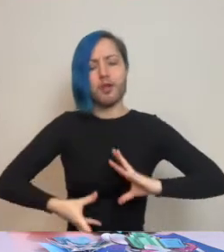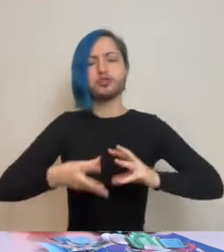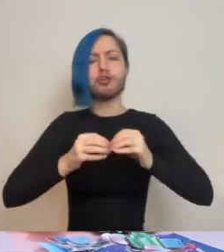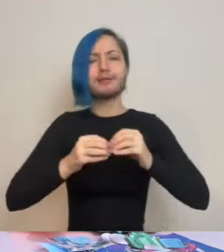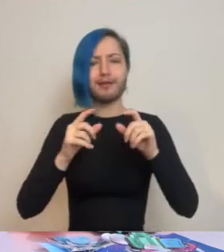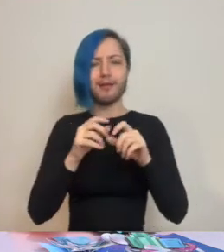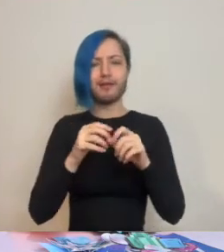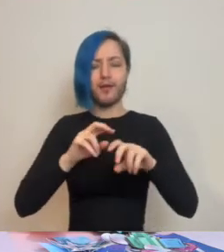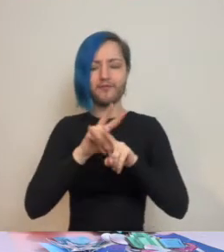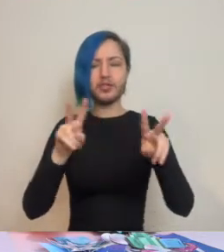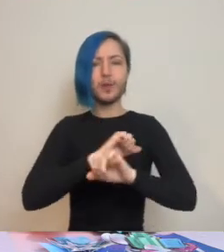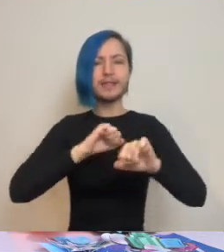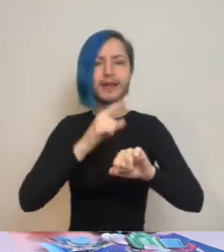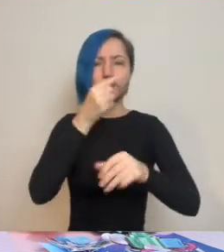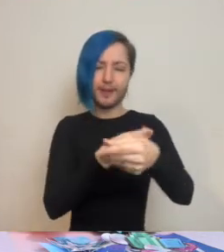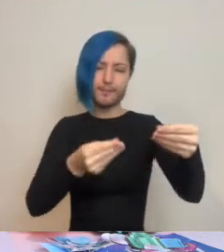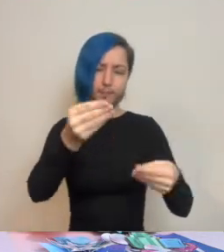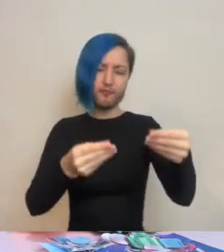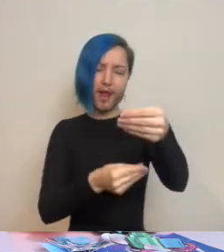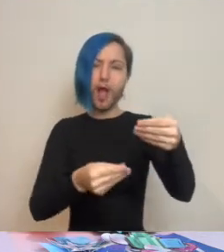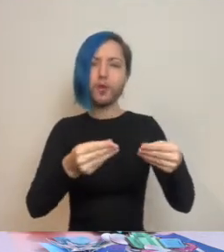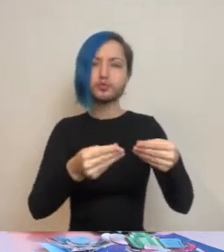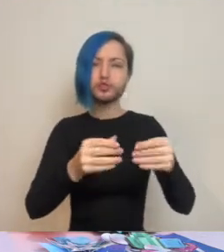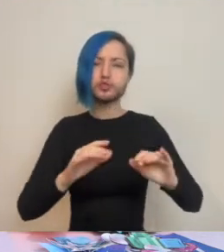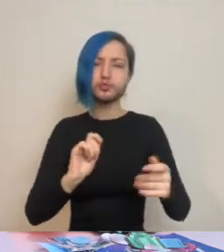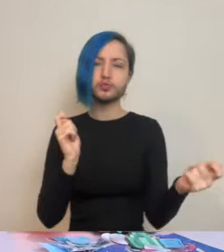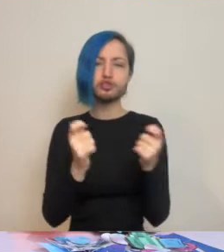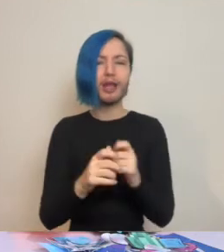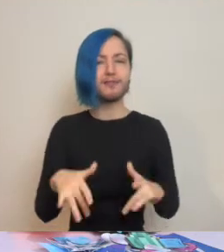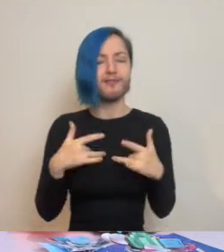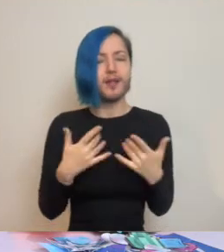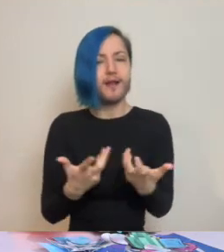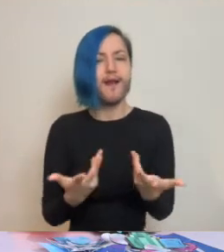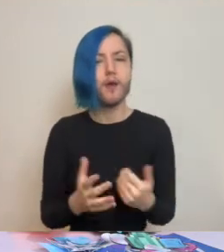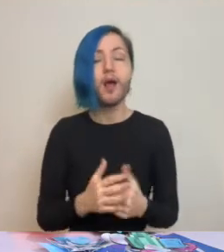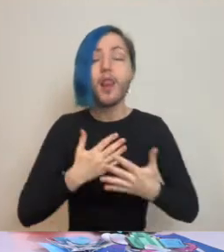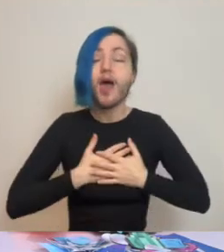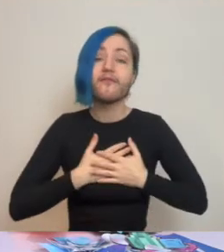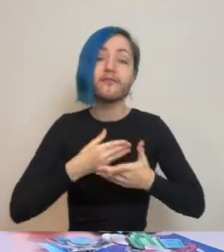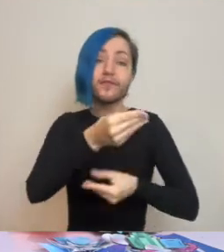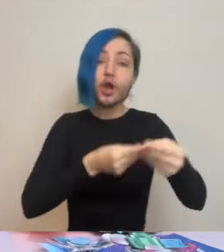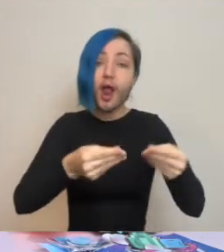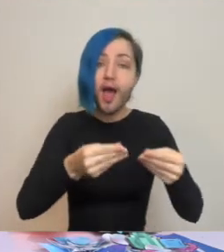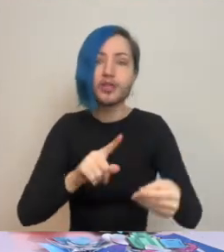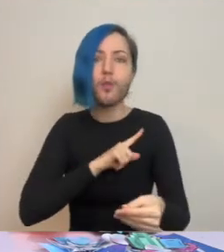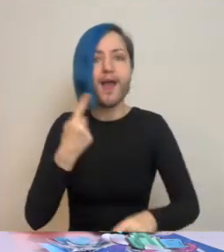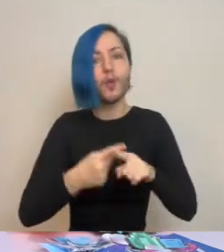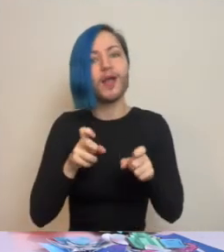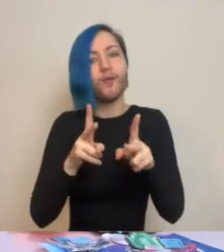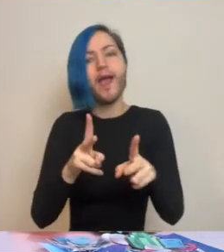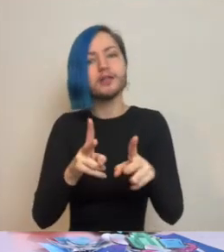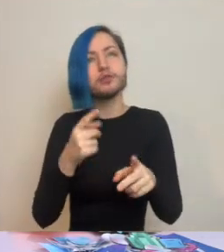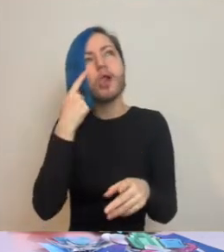things around to give it a different sensibility. And what I love about collage is it's a really good way to work through ideas very quickly.